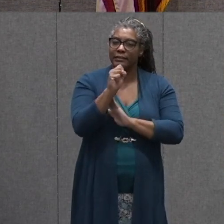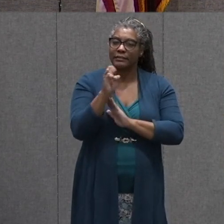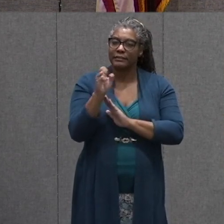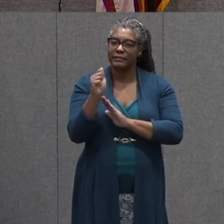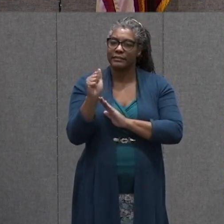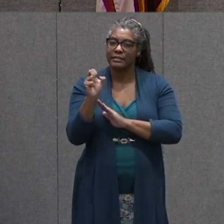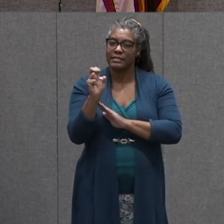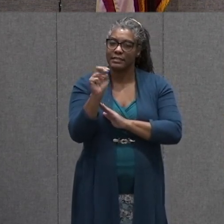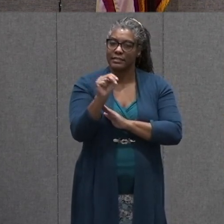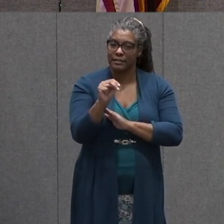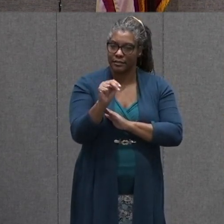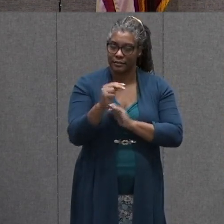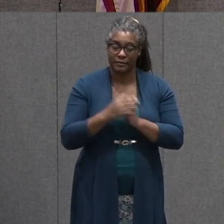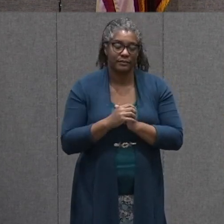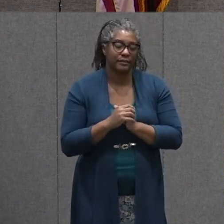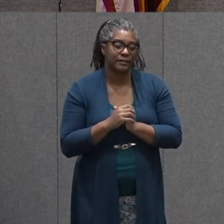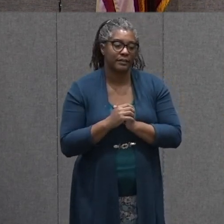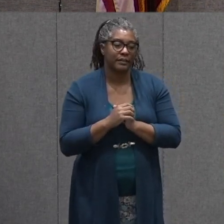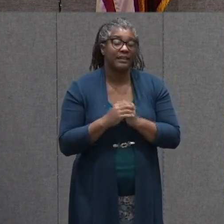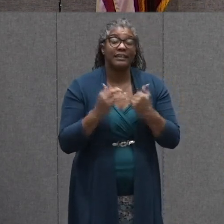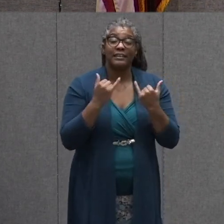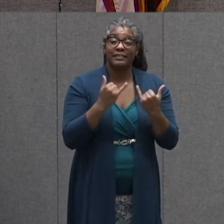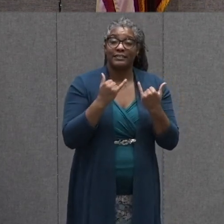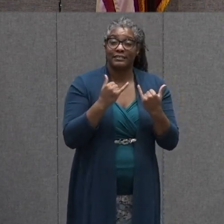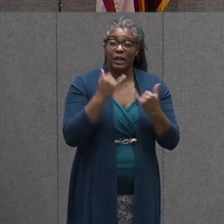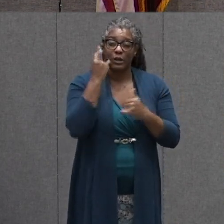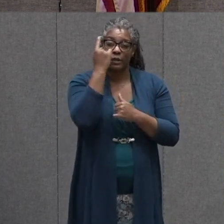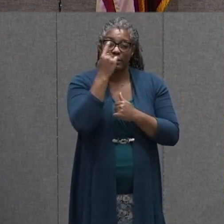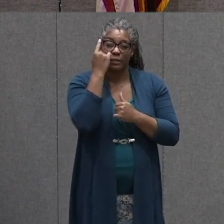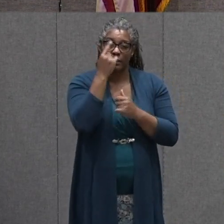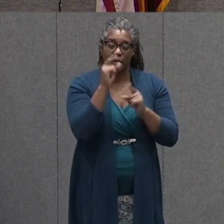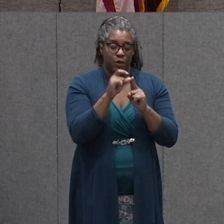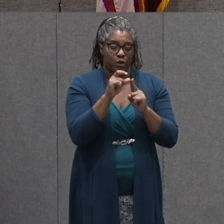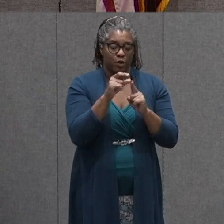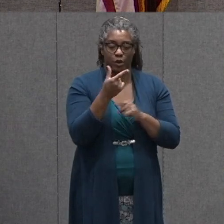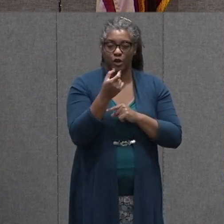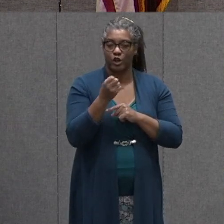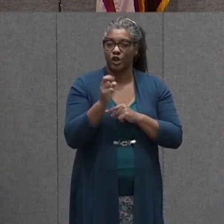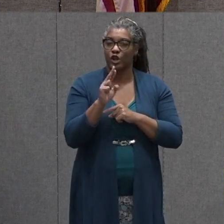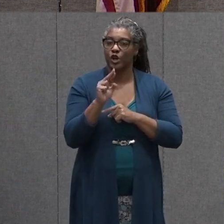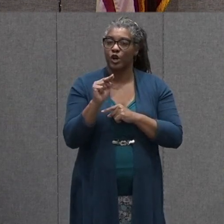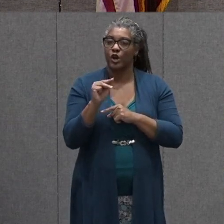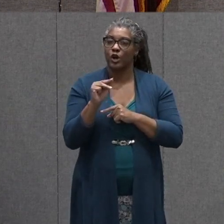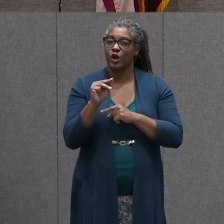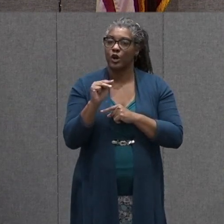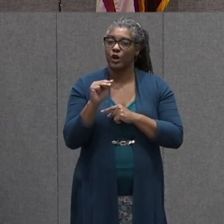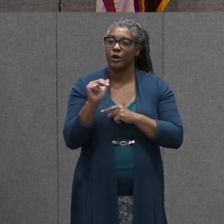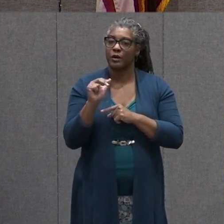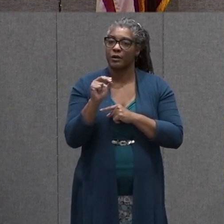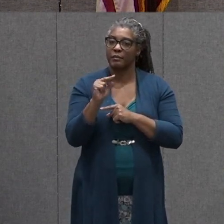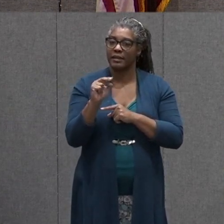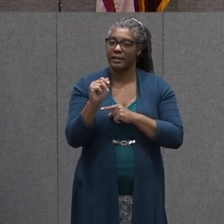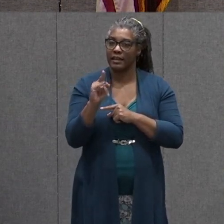So let's stop for just a minute and think about those seeds. So we're in autumn right now. We're in fall. And I